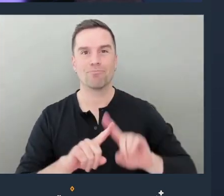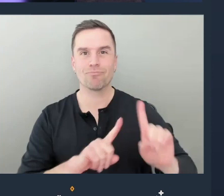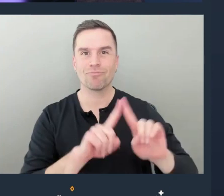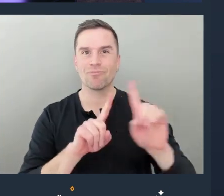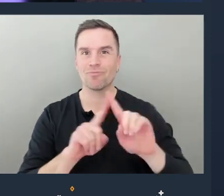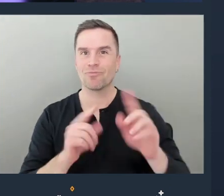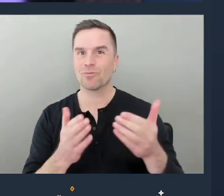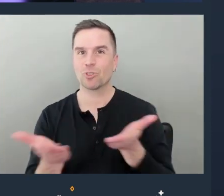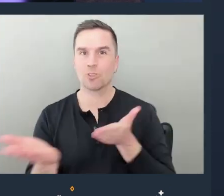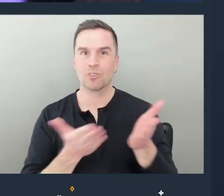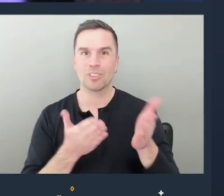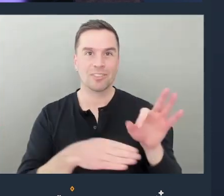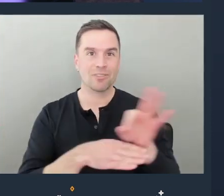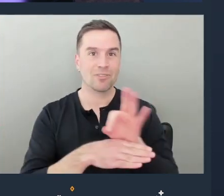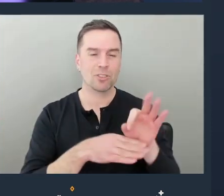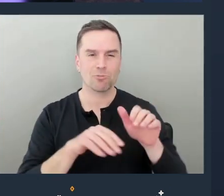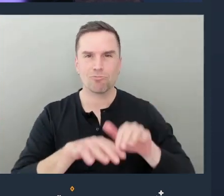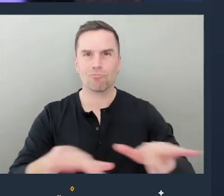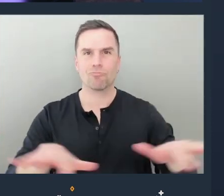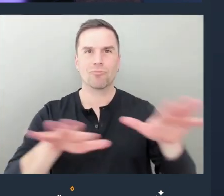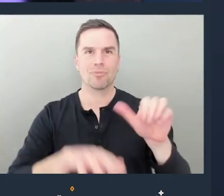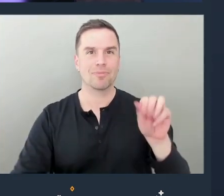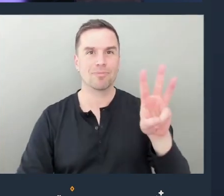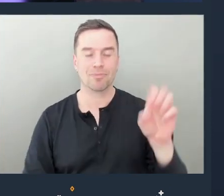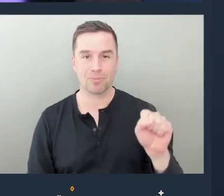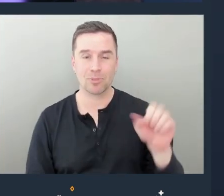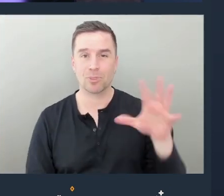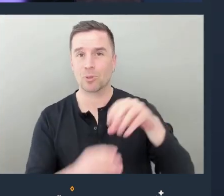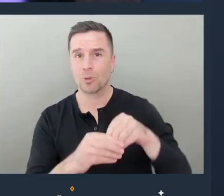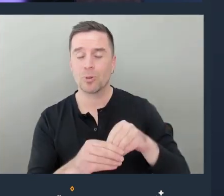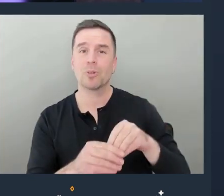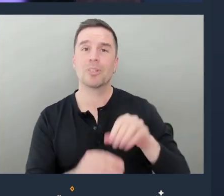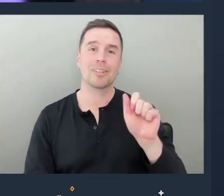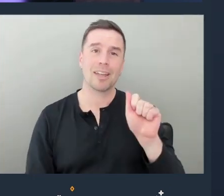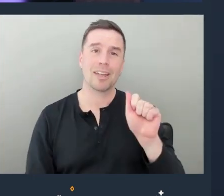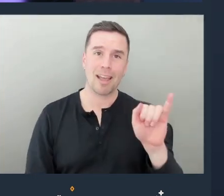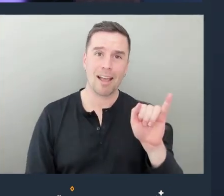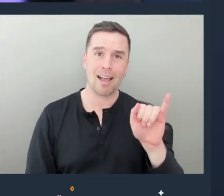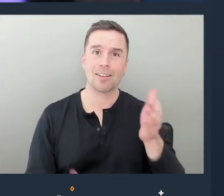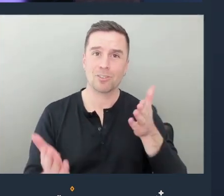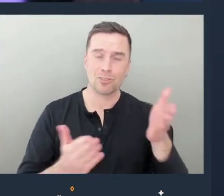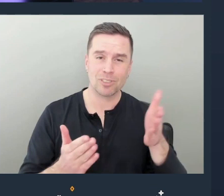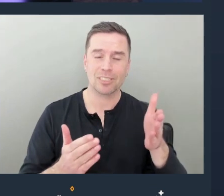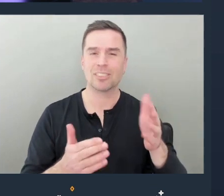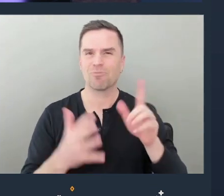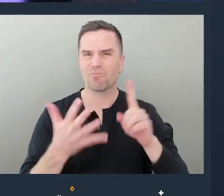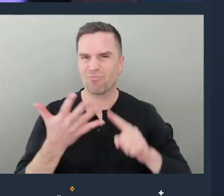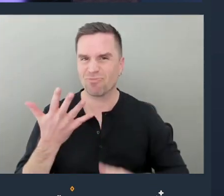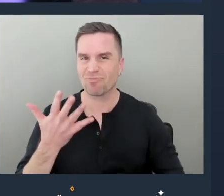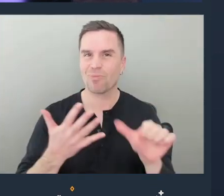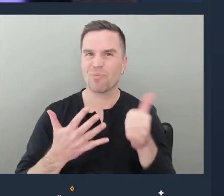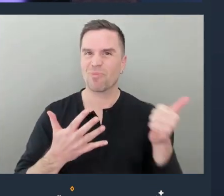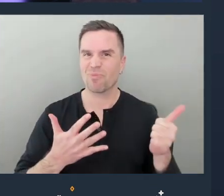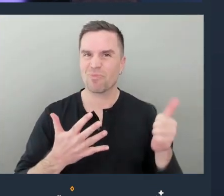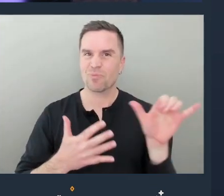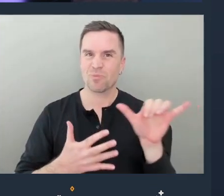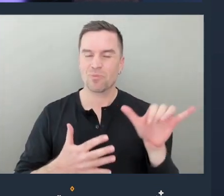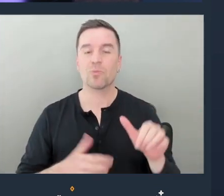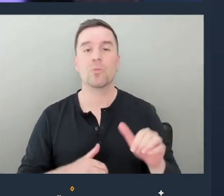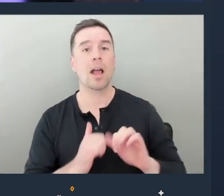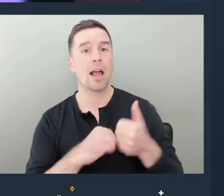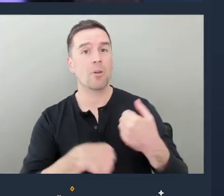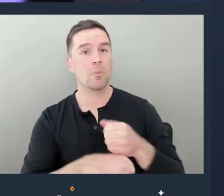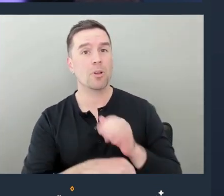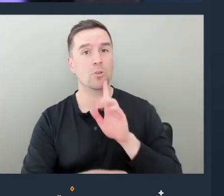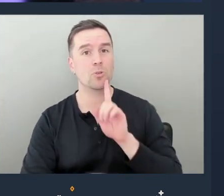storage, analytics, and AI services. We also talk about how to make your data more connected, accessible, secure, and available, and also